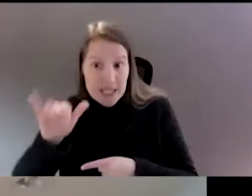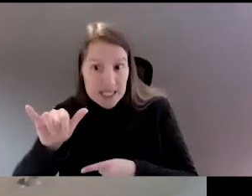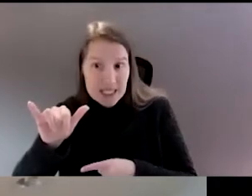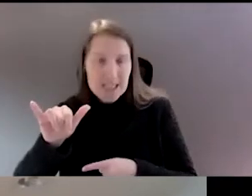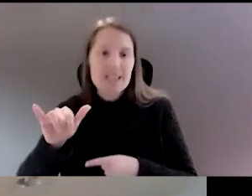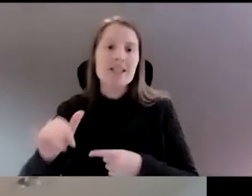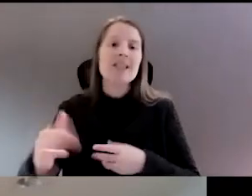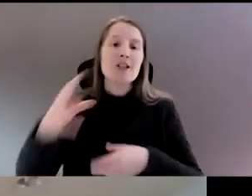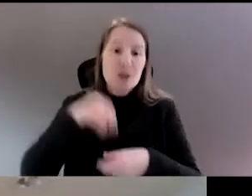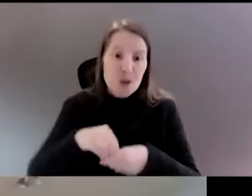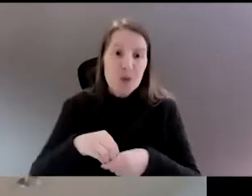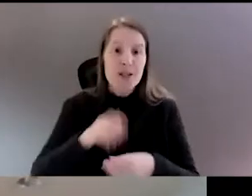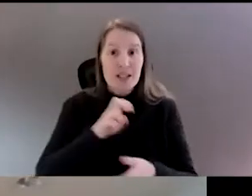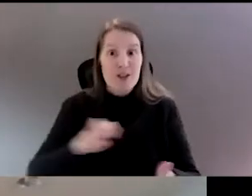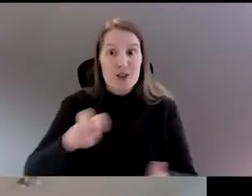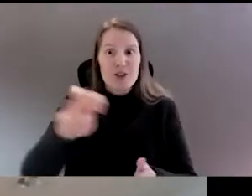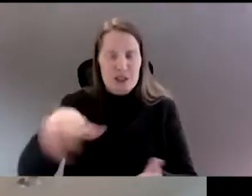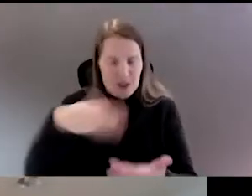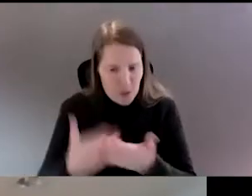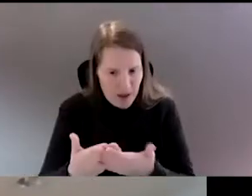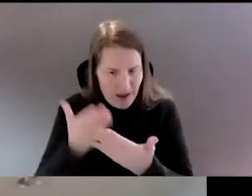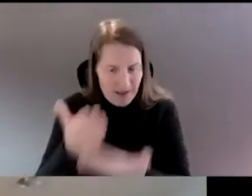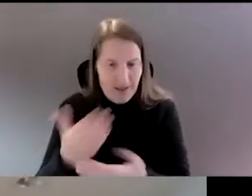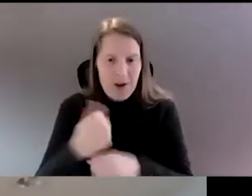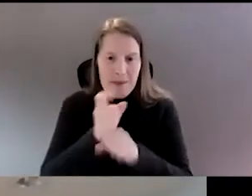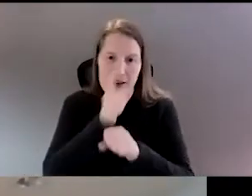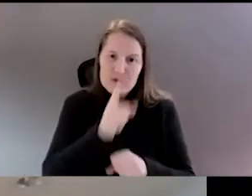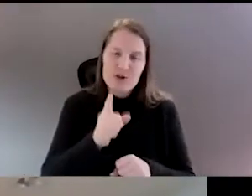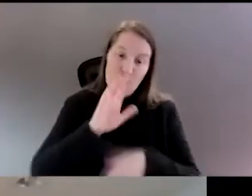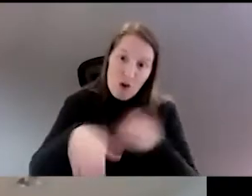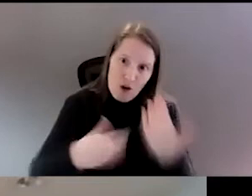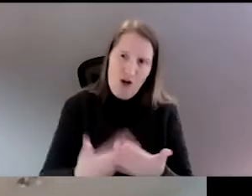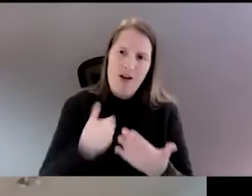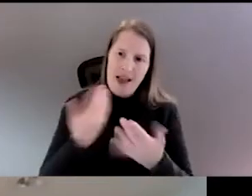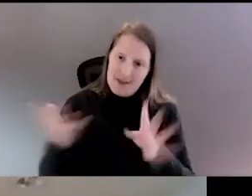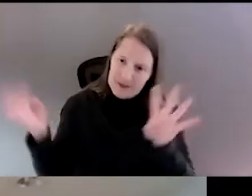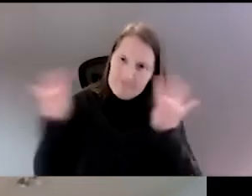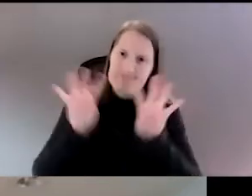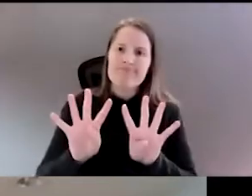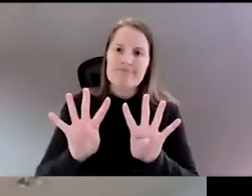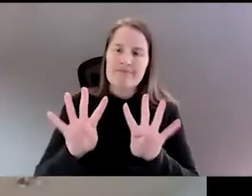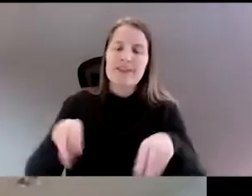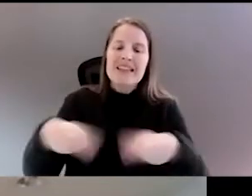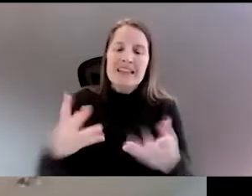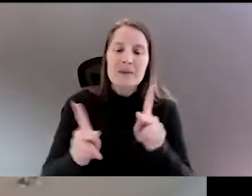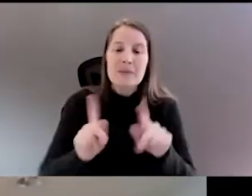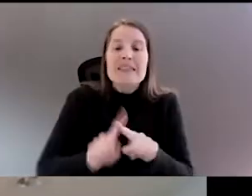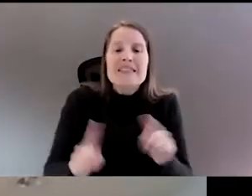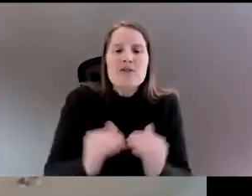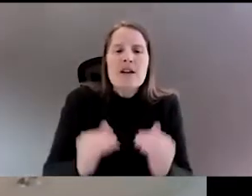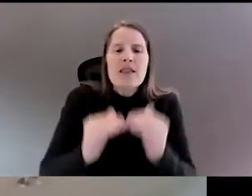get to ensure that there's equity for all, is providing people with different levels of support